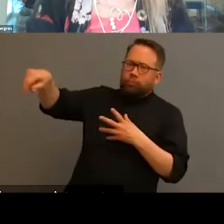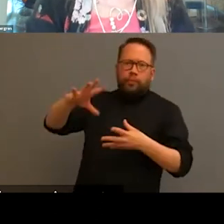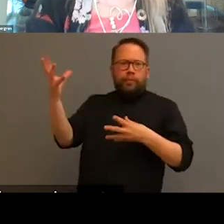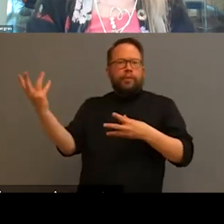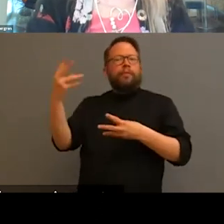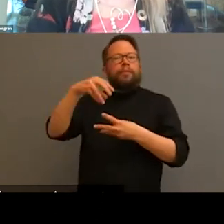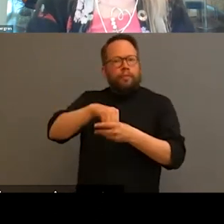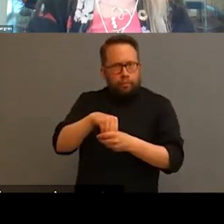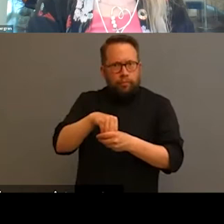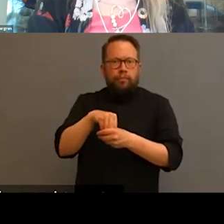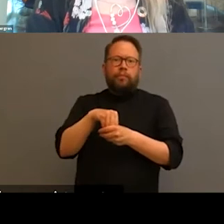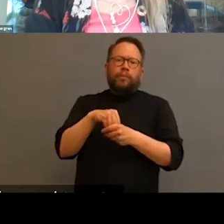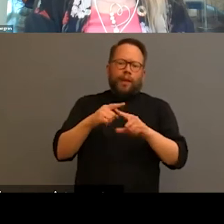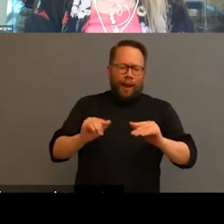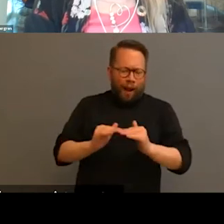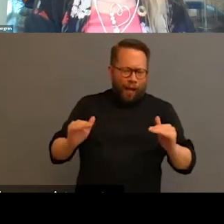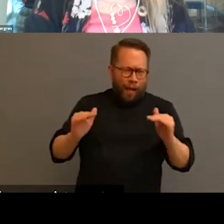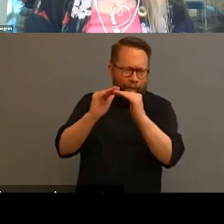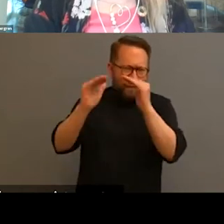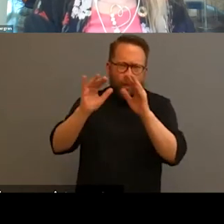regions, for example.